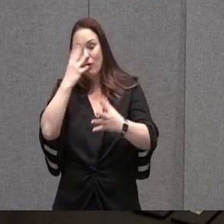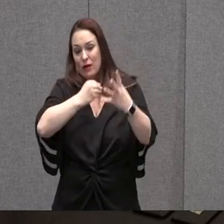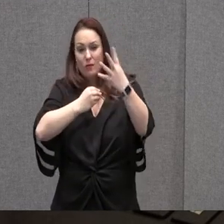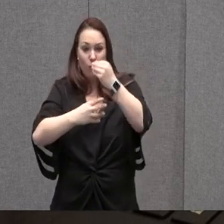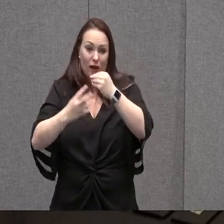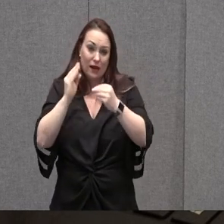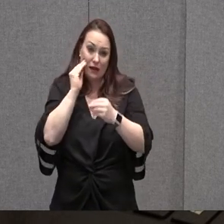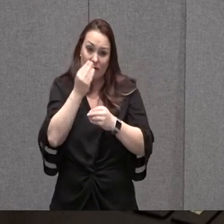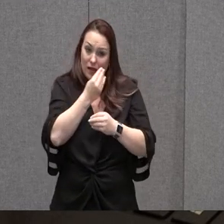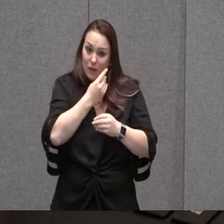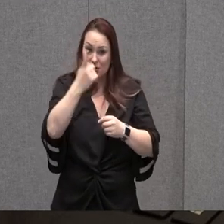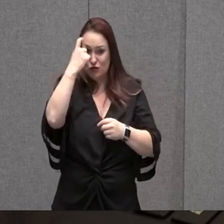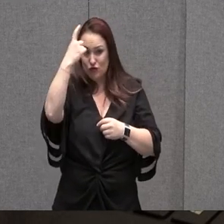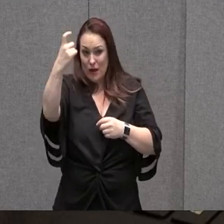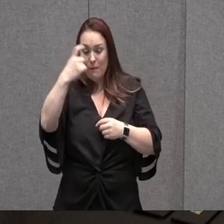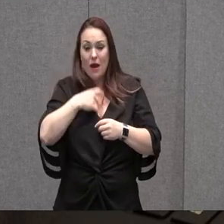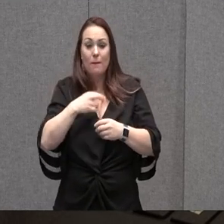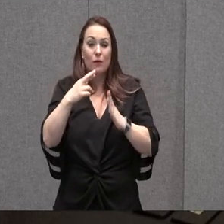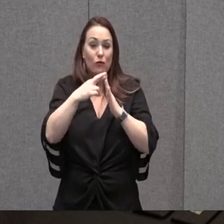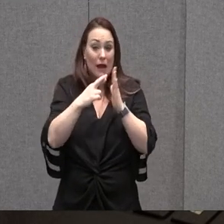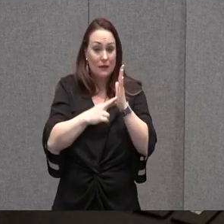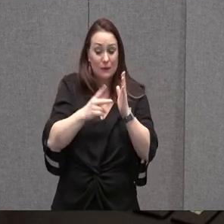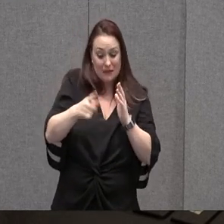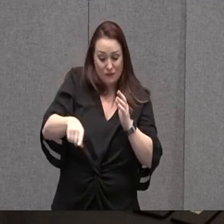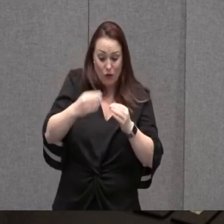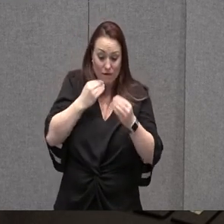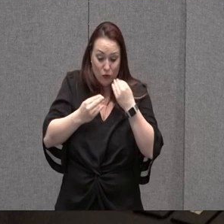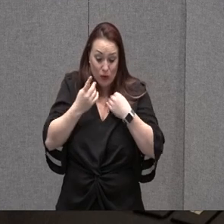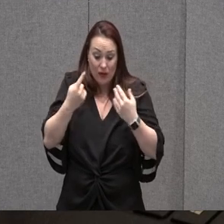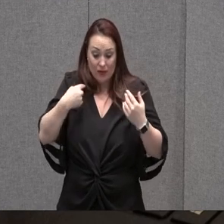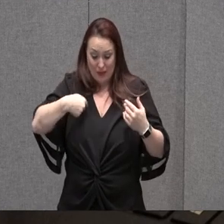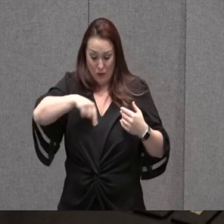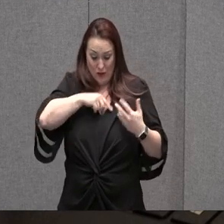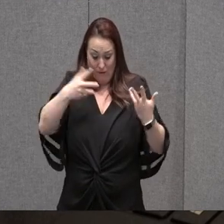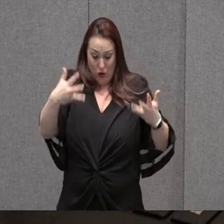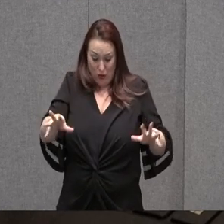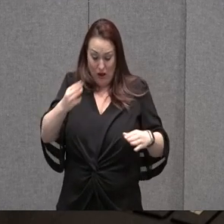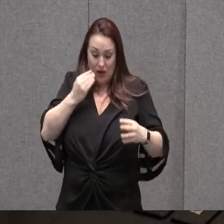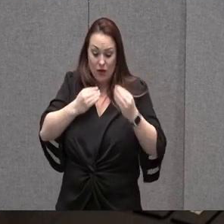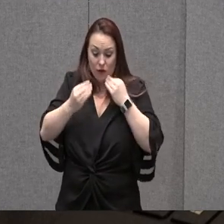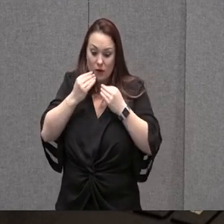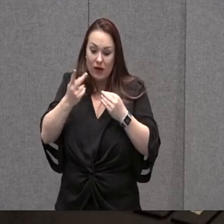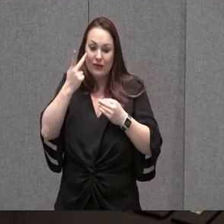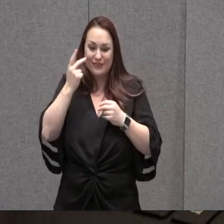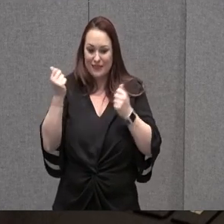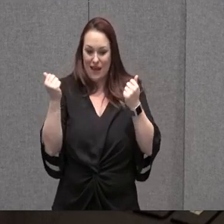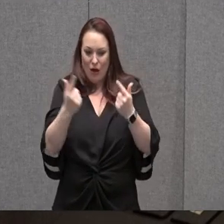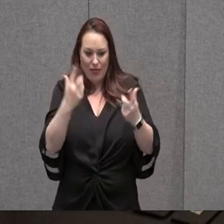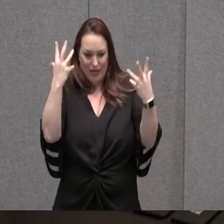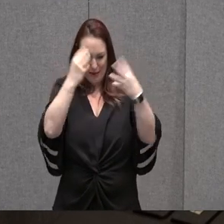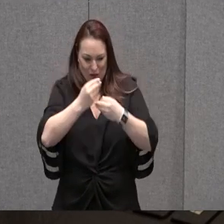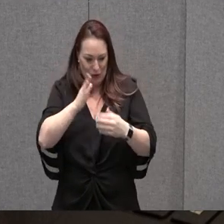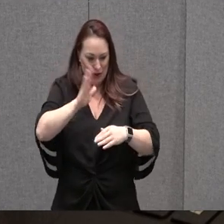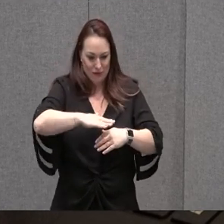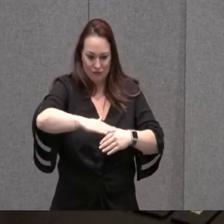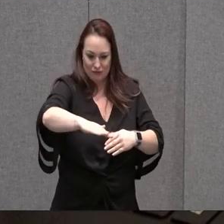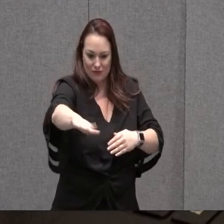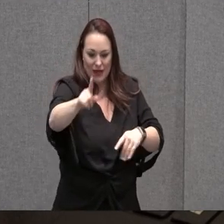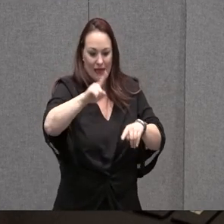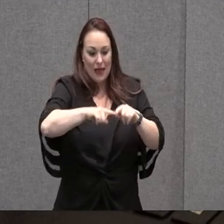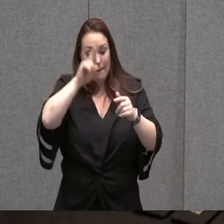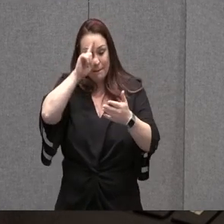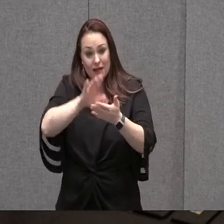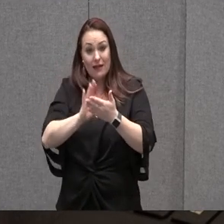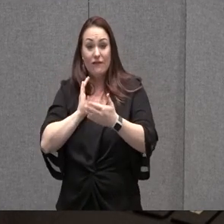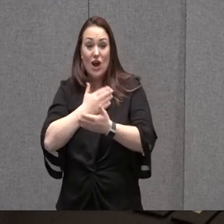help her dream up recipes for food we've grown. Sometimes when we see all that beauty laid out, we can't believe our hands helped bring it to